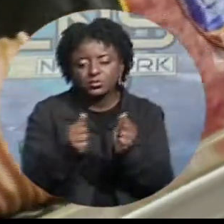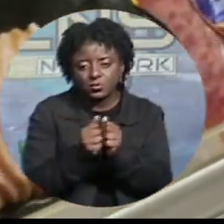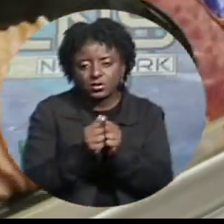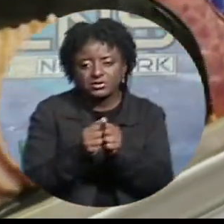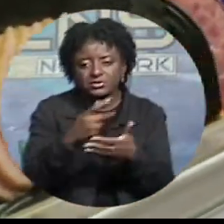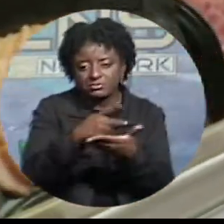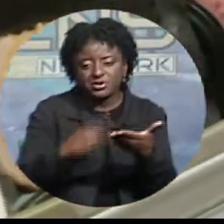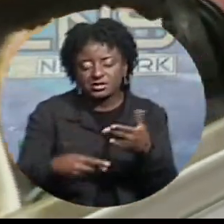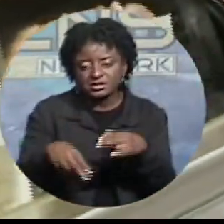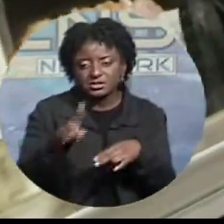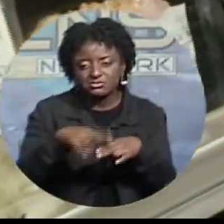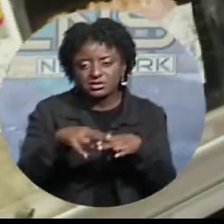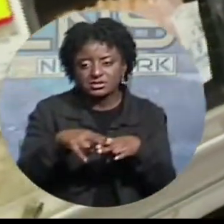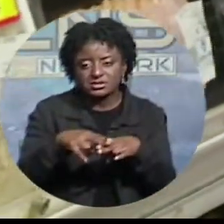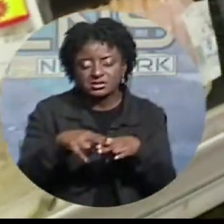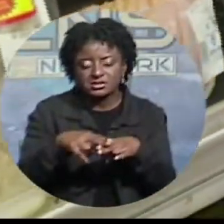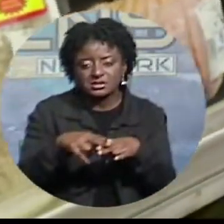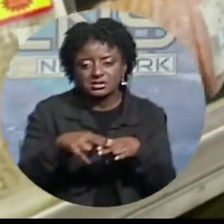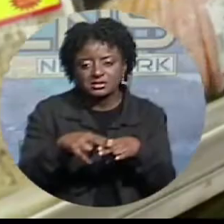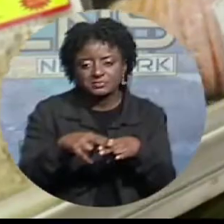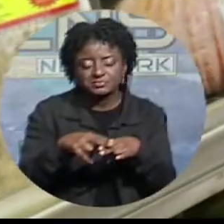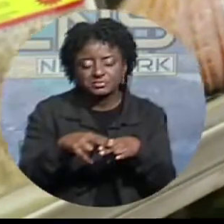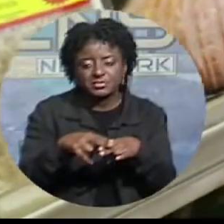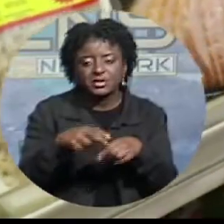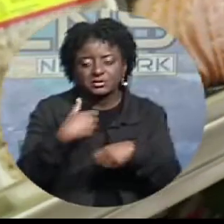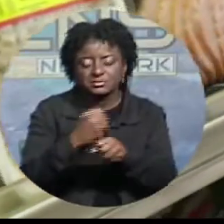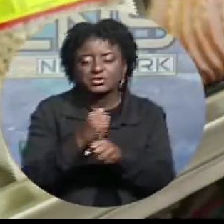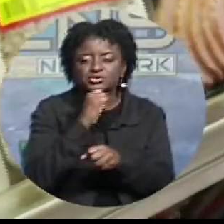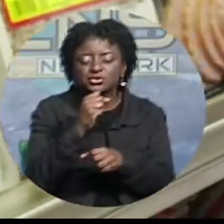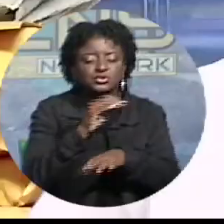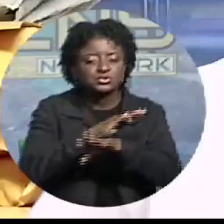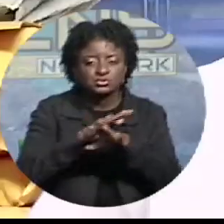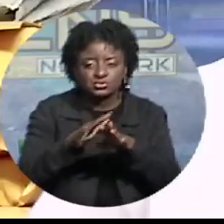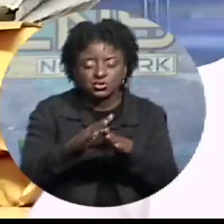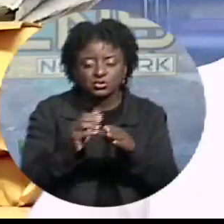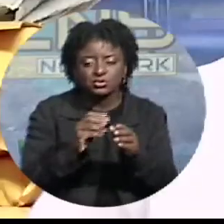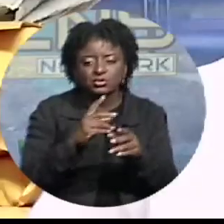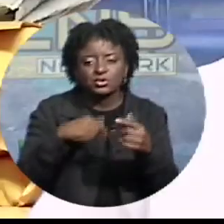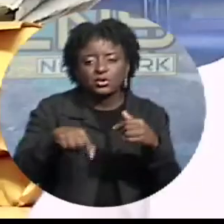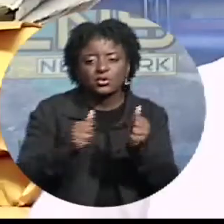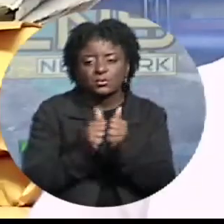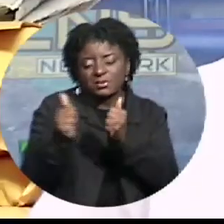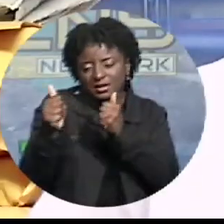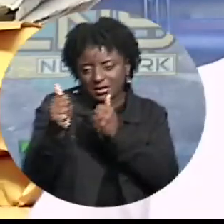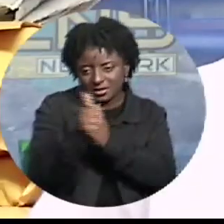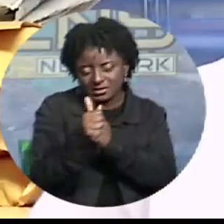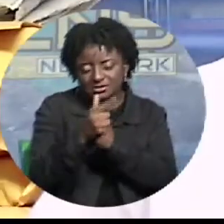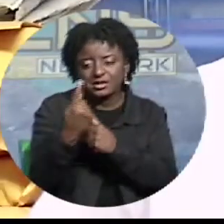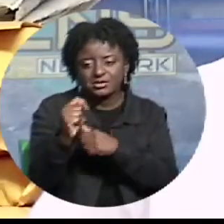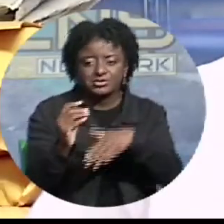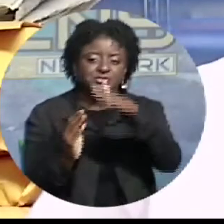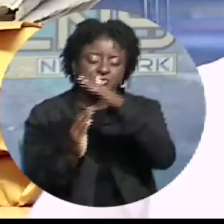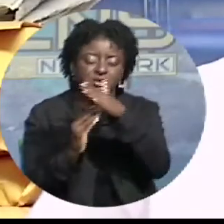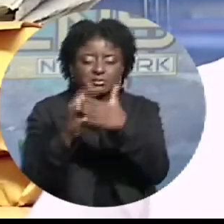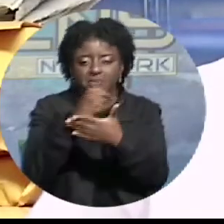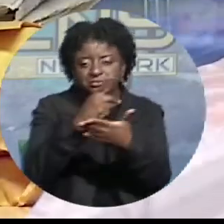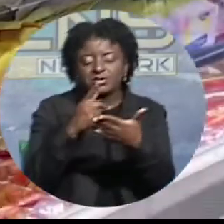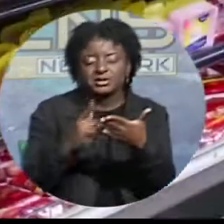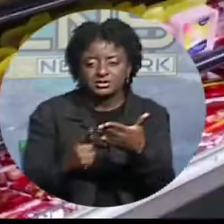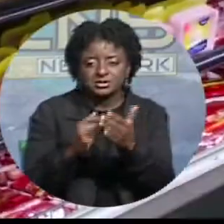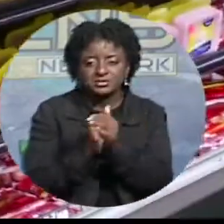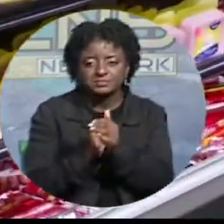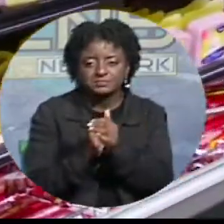retail price. Now, if you find that you have exceeded the maximum retail price, that is a violation and we take